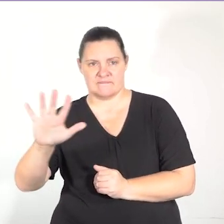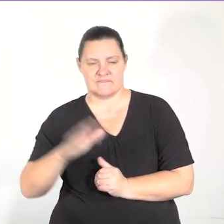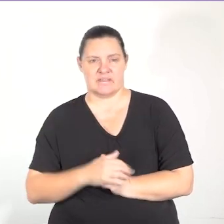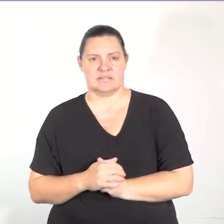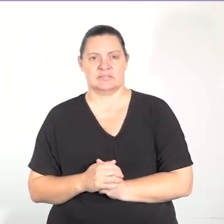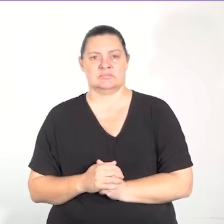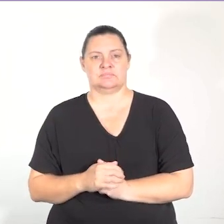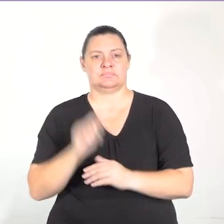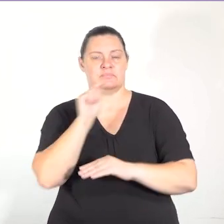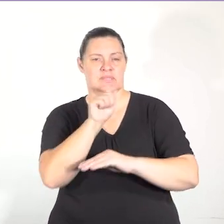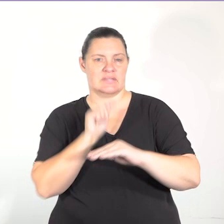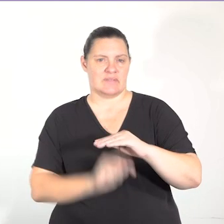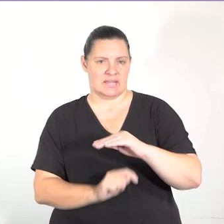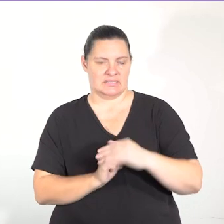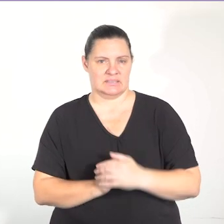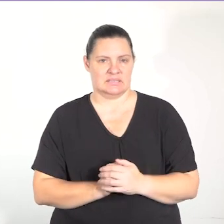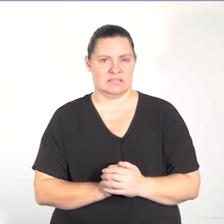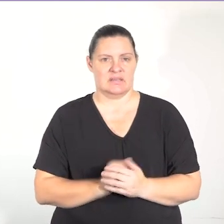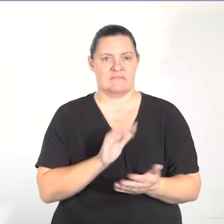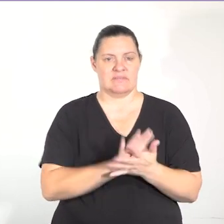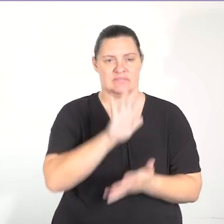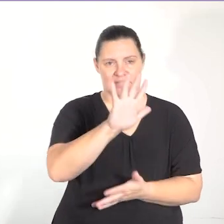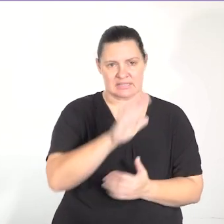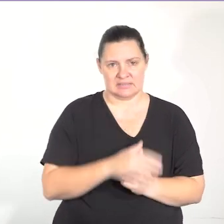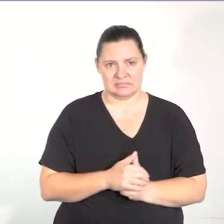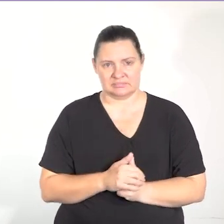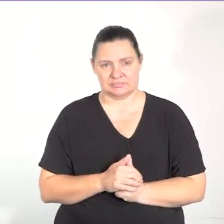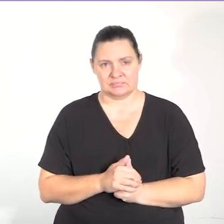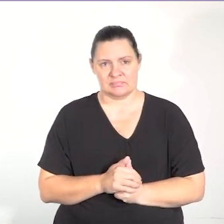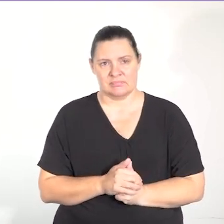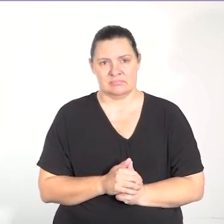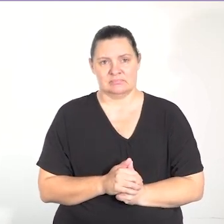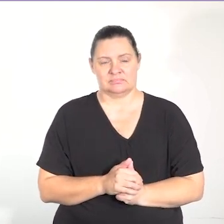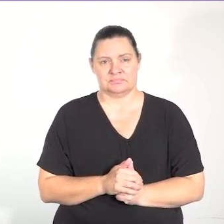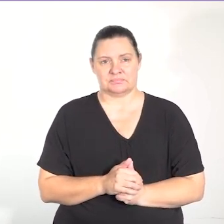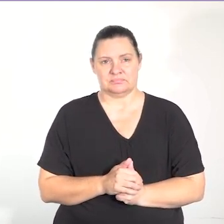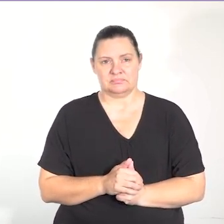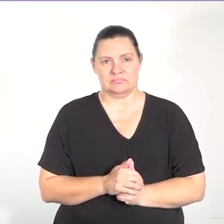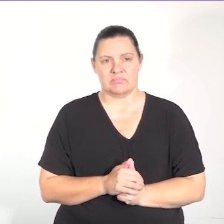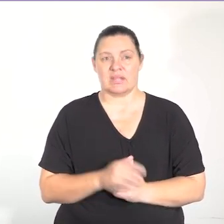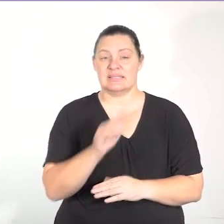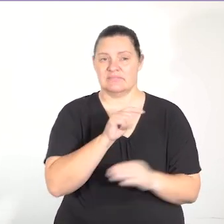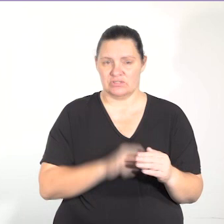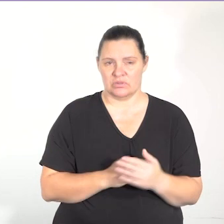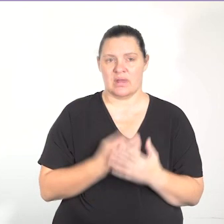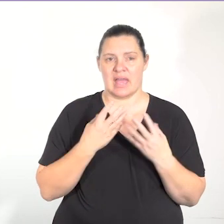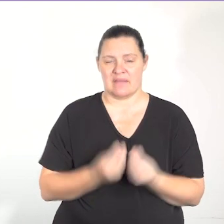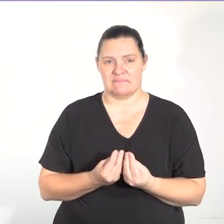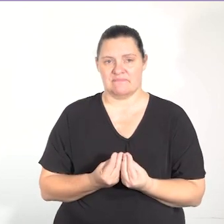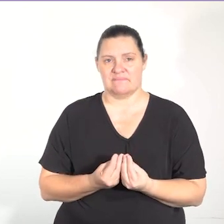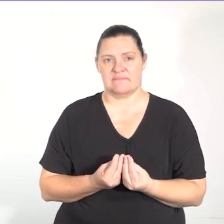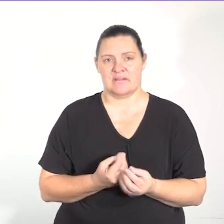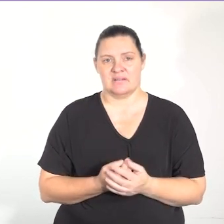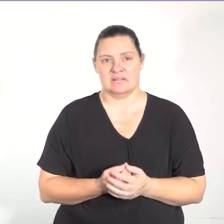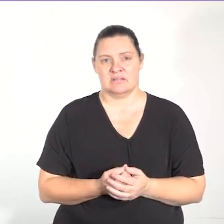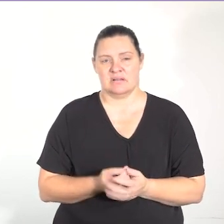24,345 and we are dividing that by 15. So remember, when we are doing division,